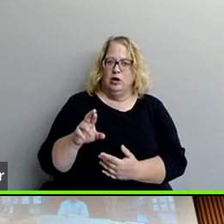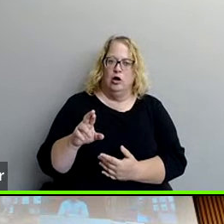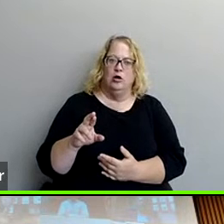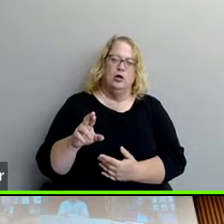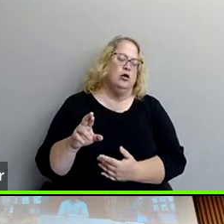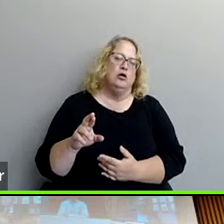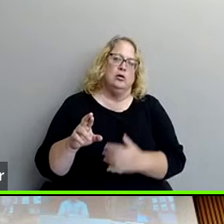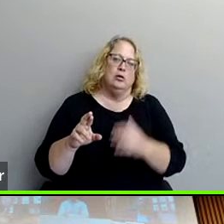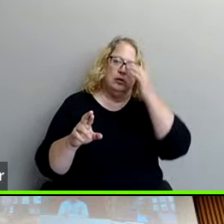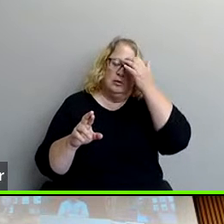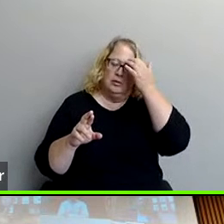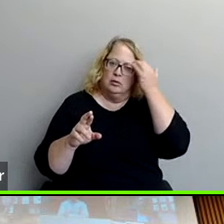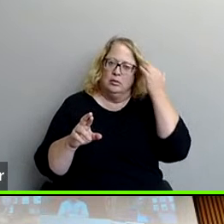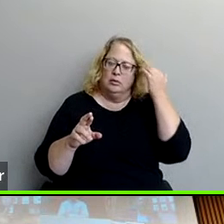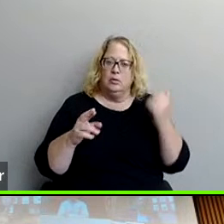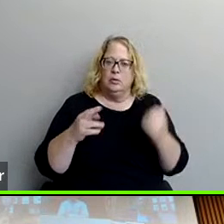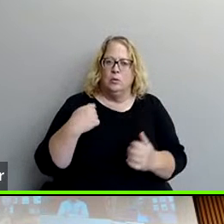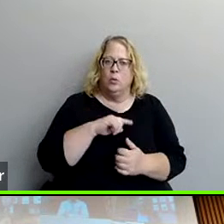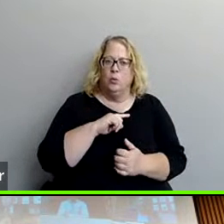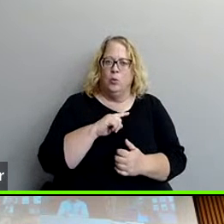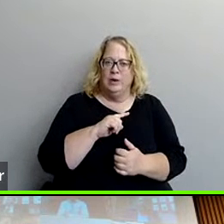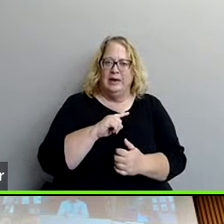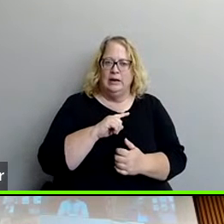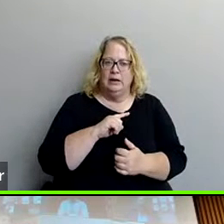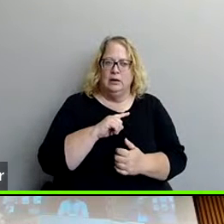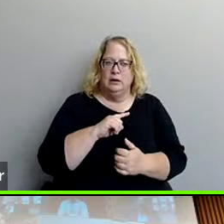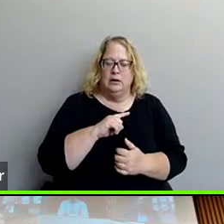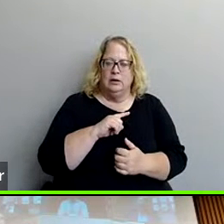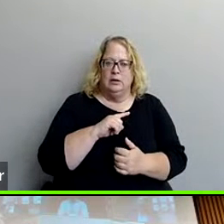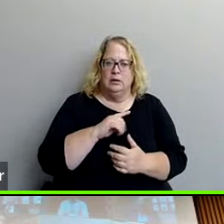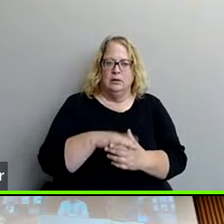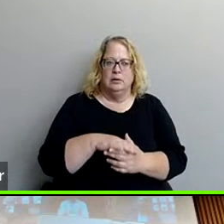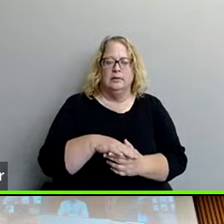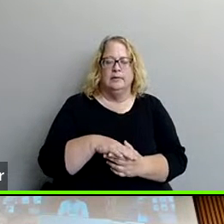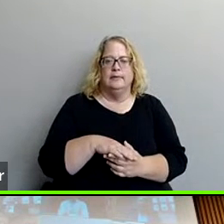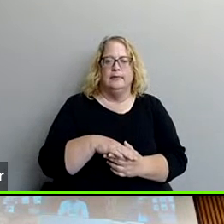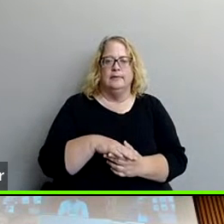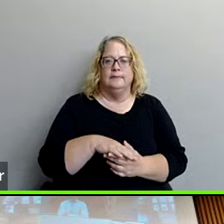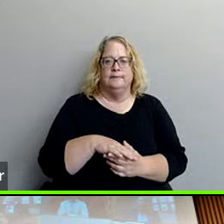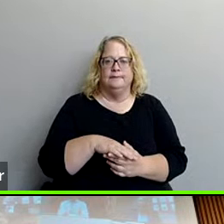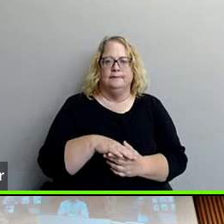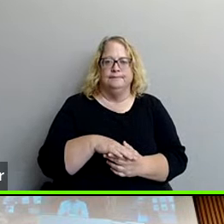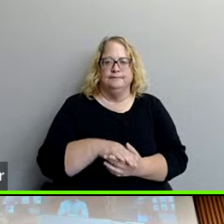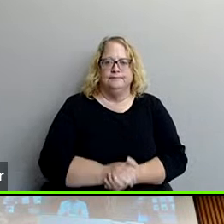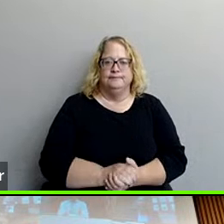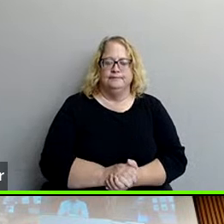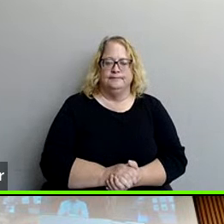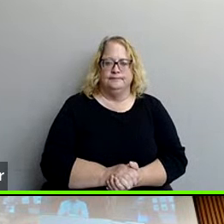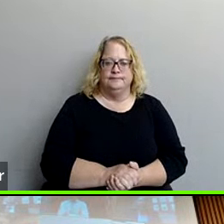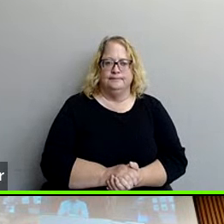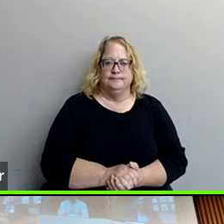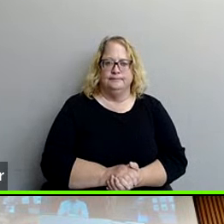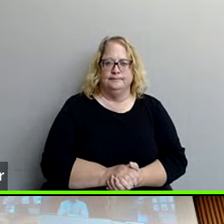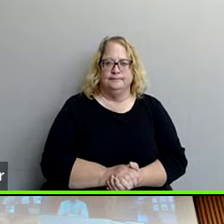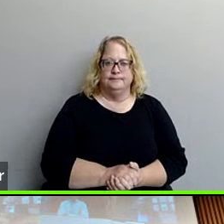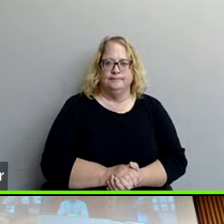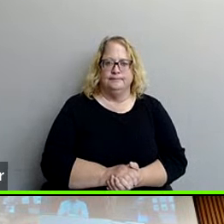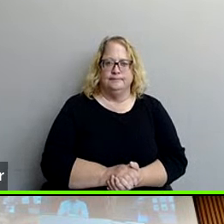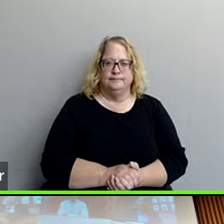JR, we no longer make, if there is a